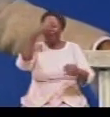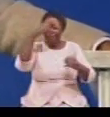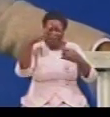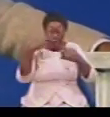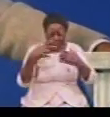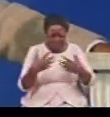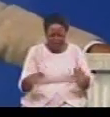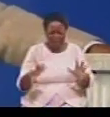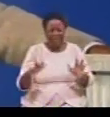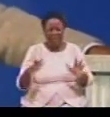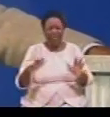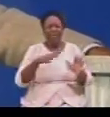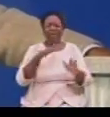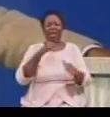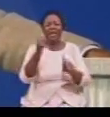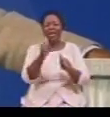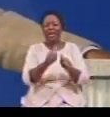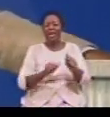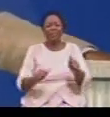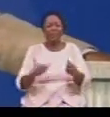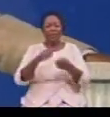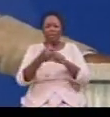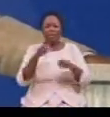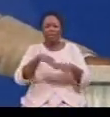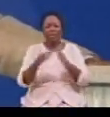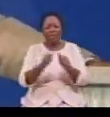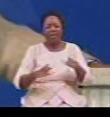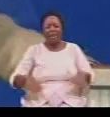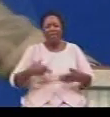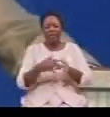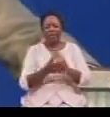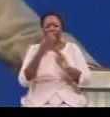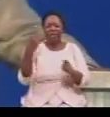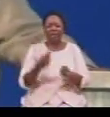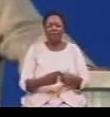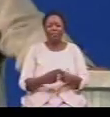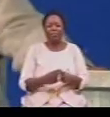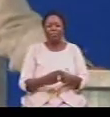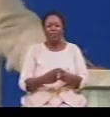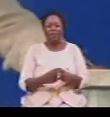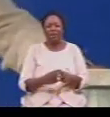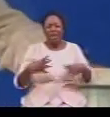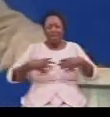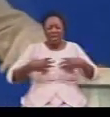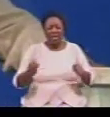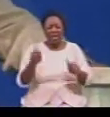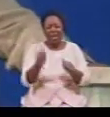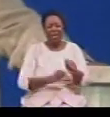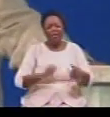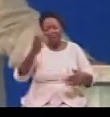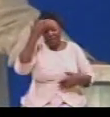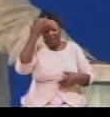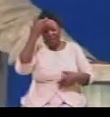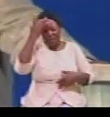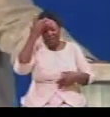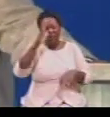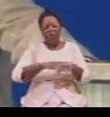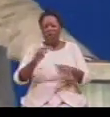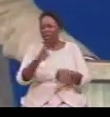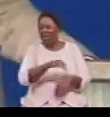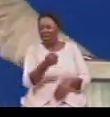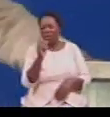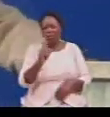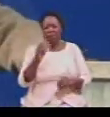finalize every problem in every life. Heal every sickness on